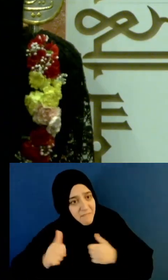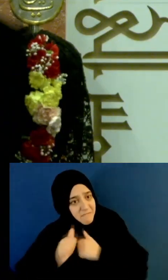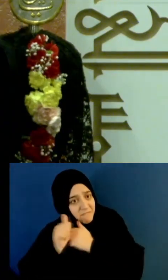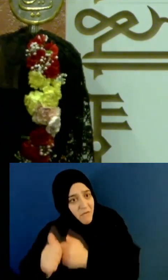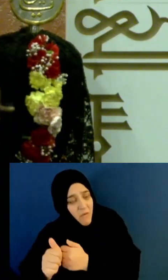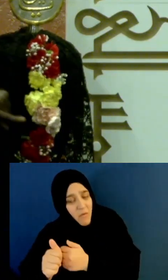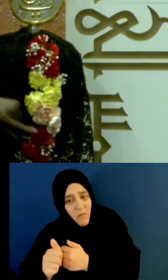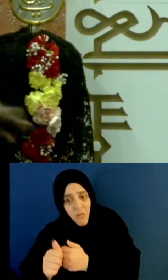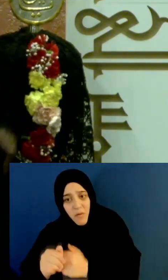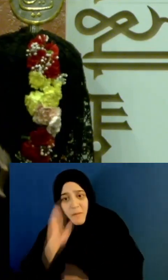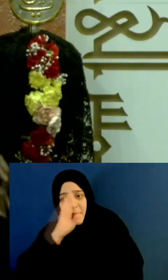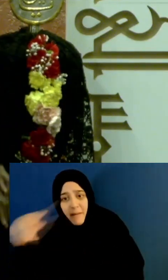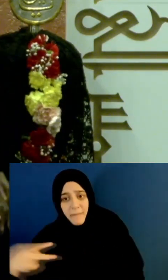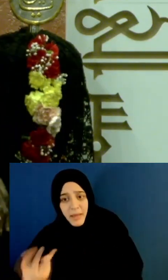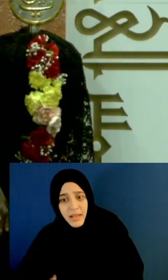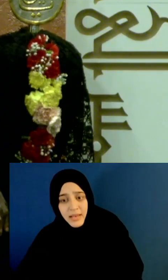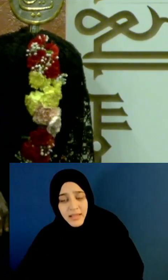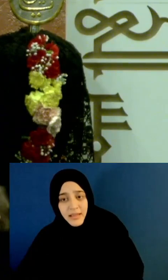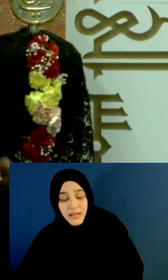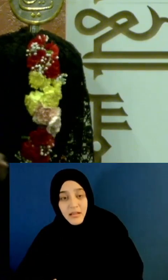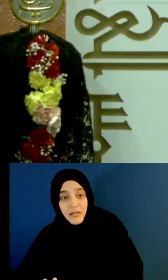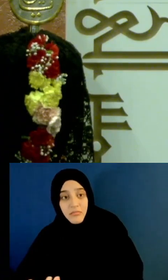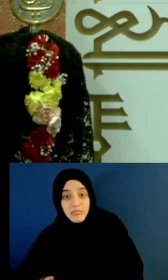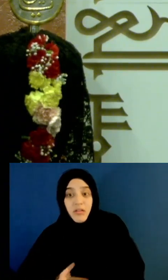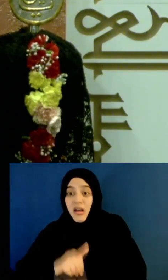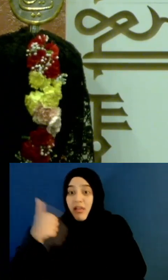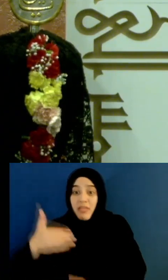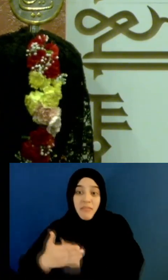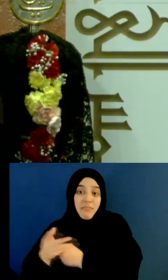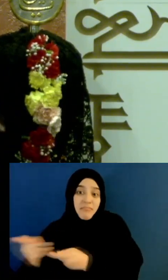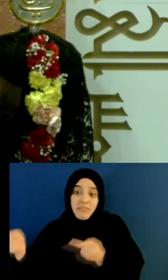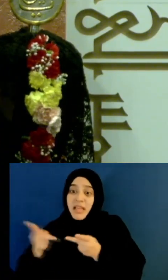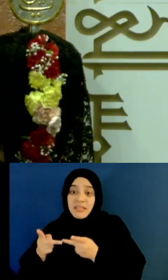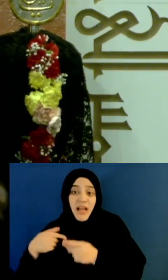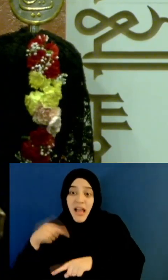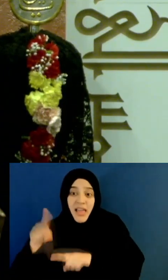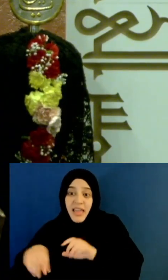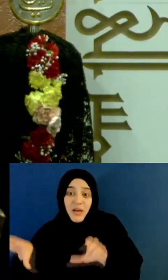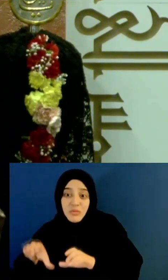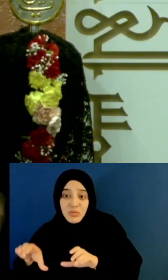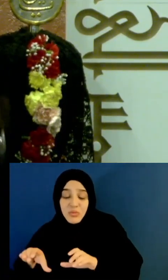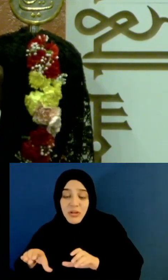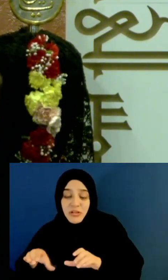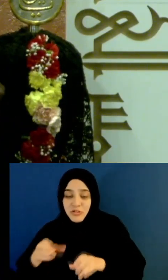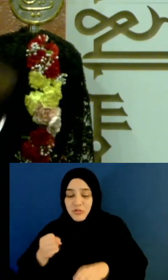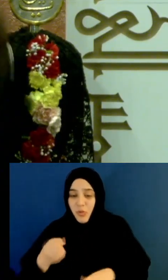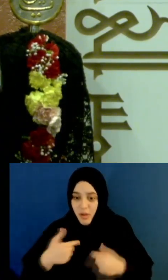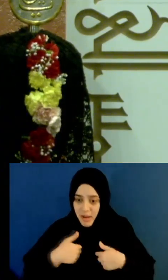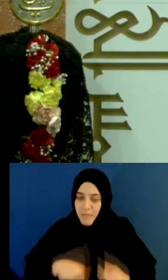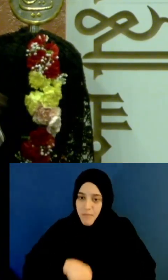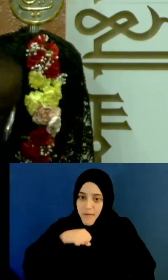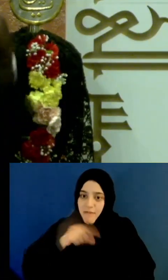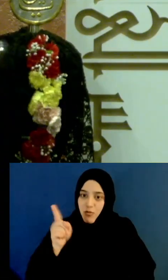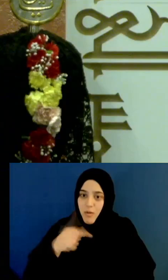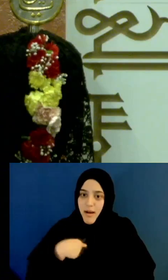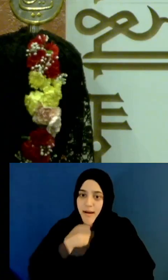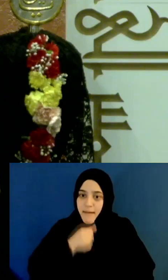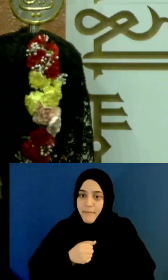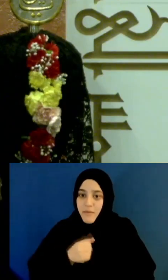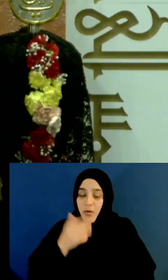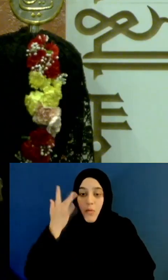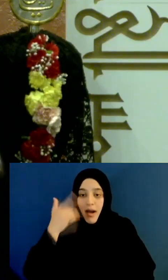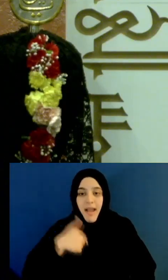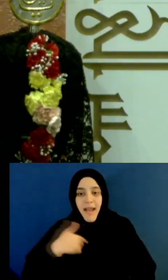Some places you can't do it. So I'm proud of where I am, because it provided me with that